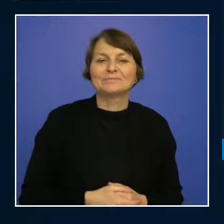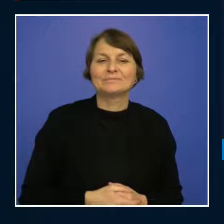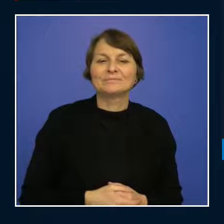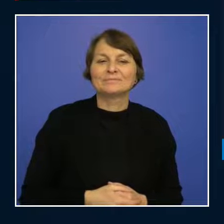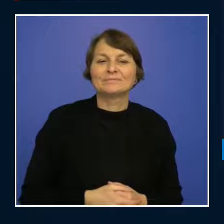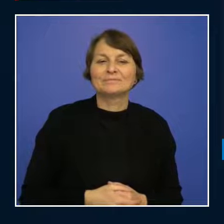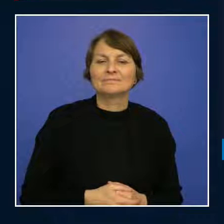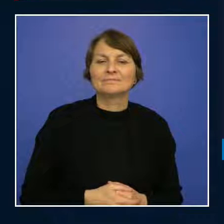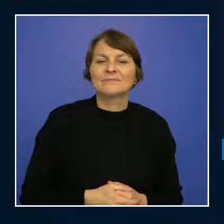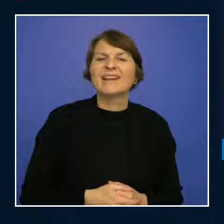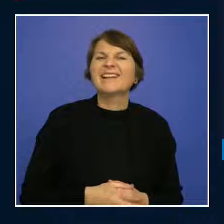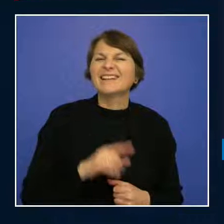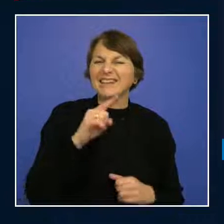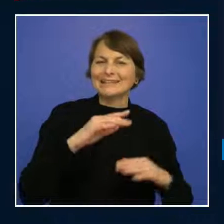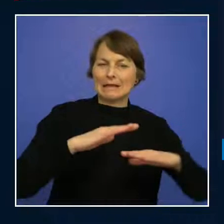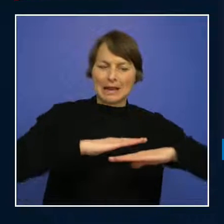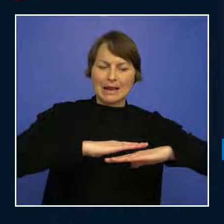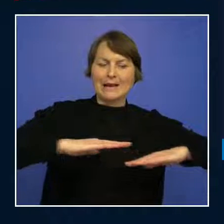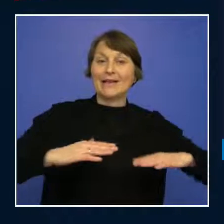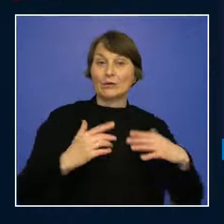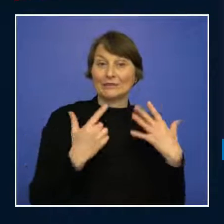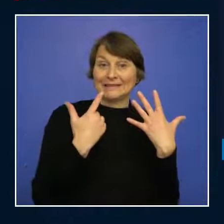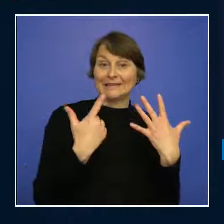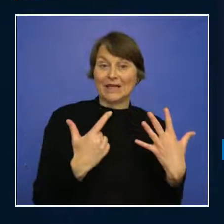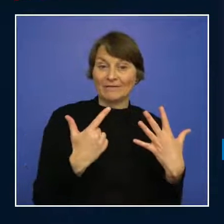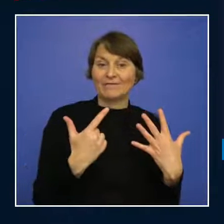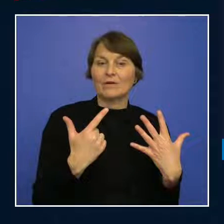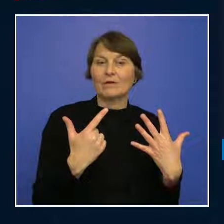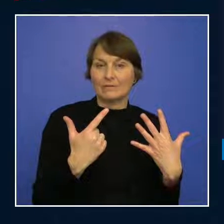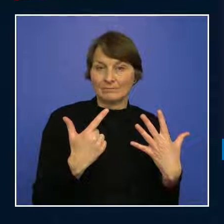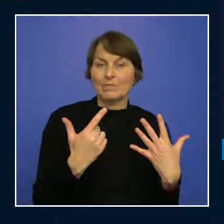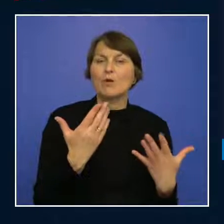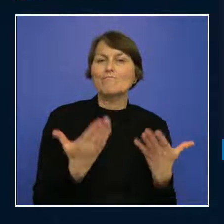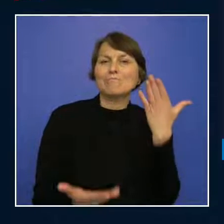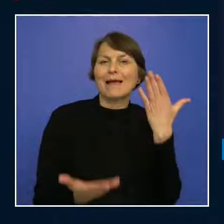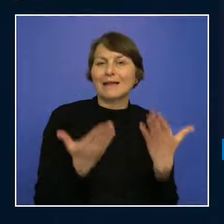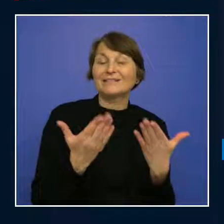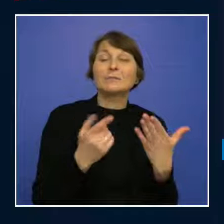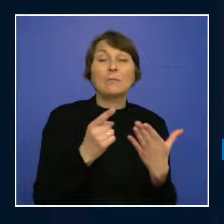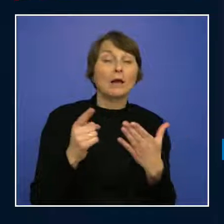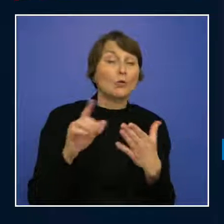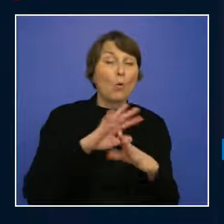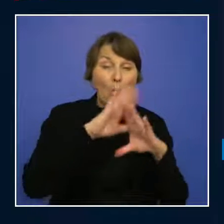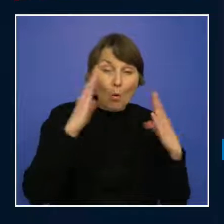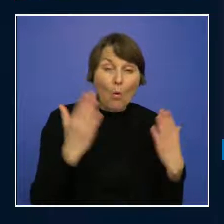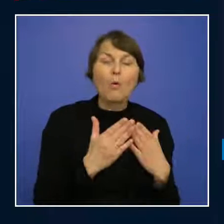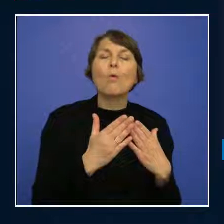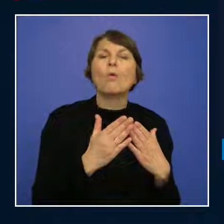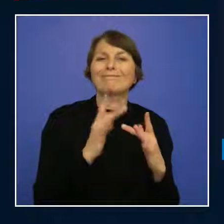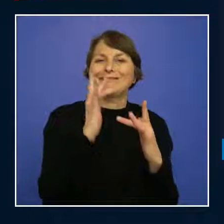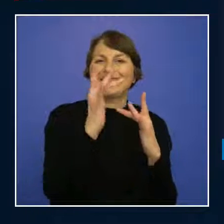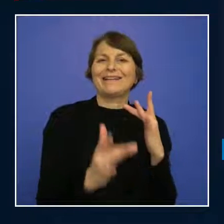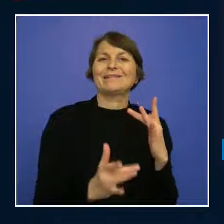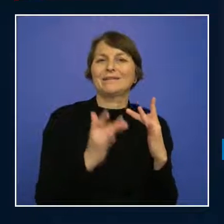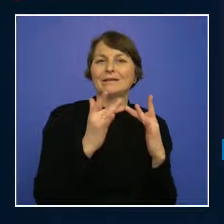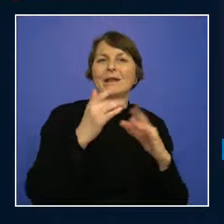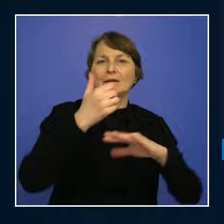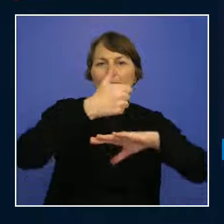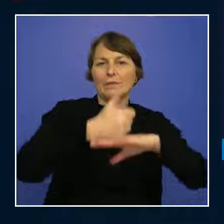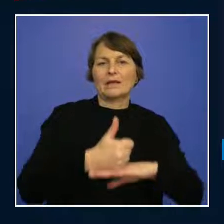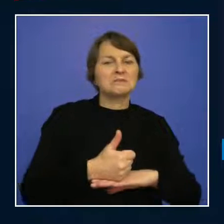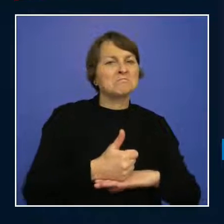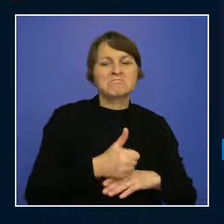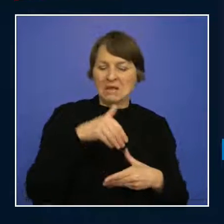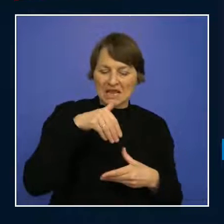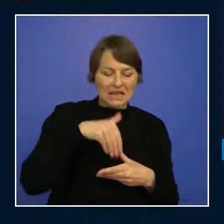load balancer if we look at the OSI model, but it's solely internet facing. You can't have an internal or a private load